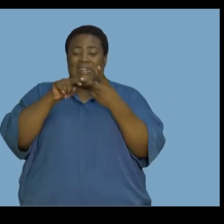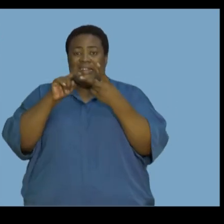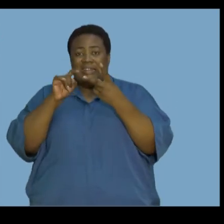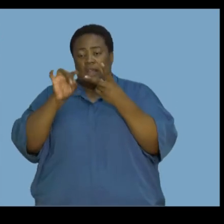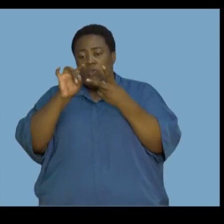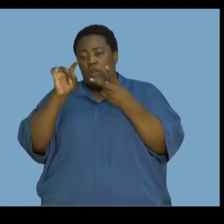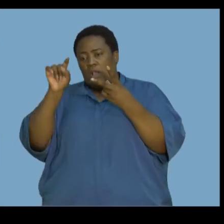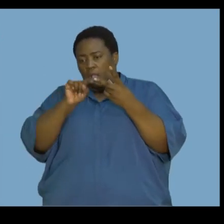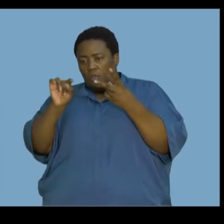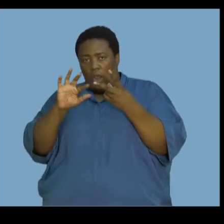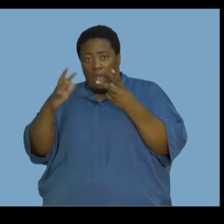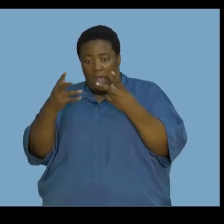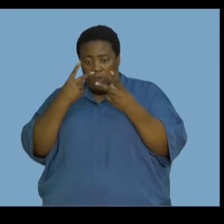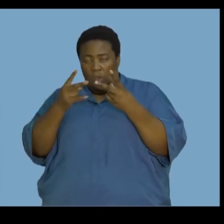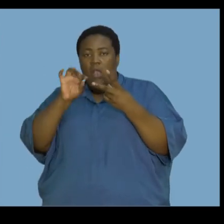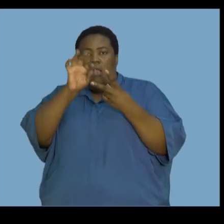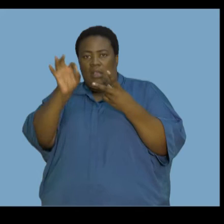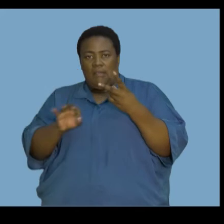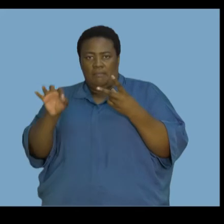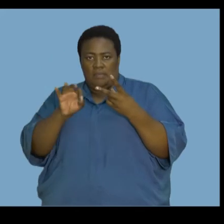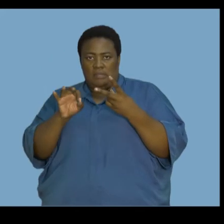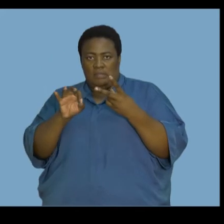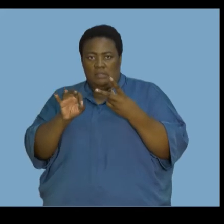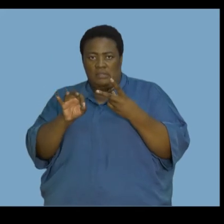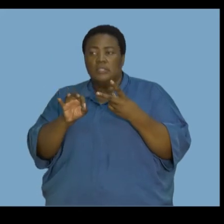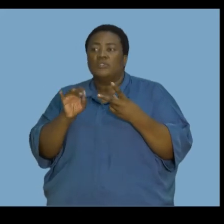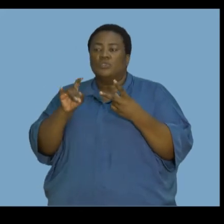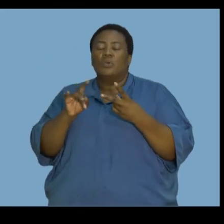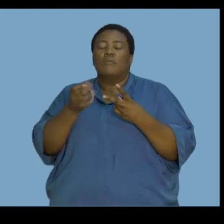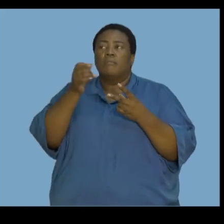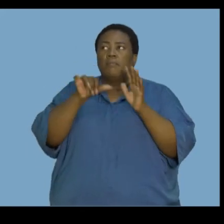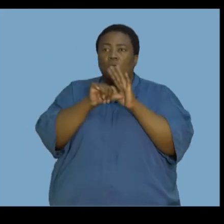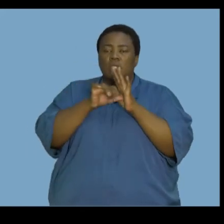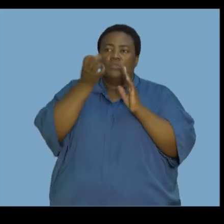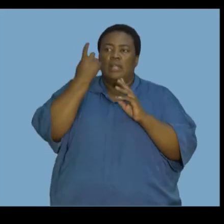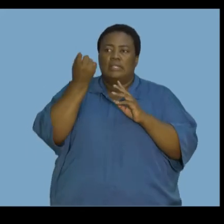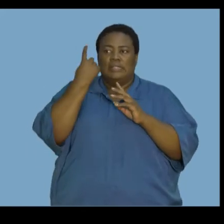percentage that we see. What's important to understand is that in any experiment,